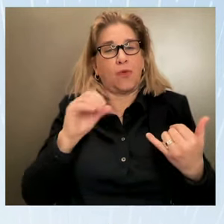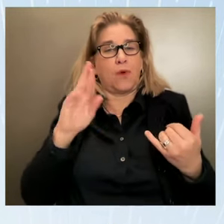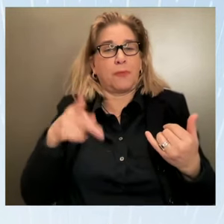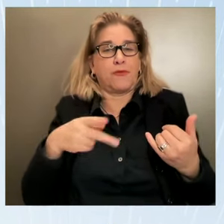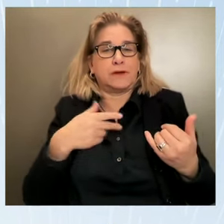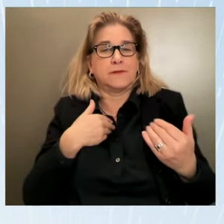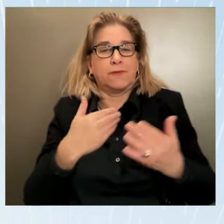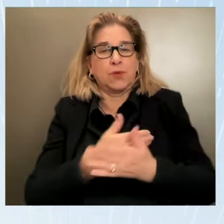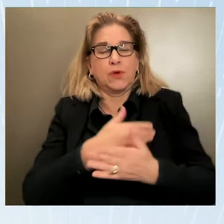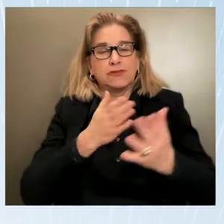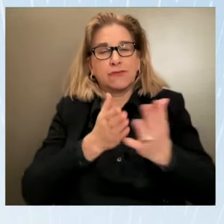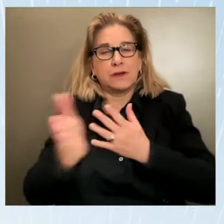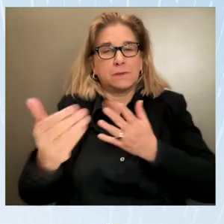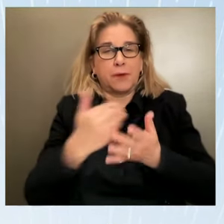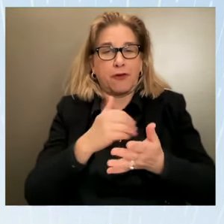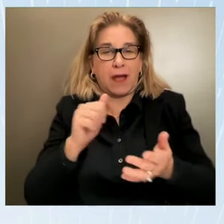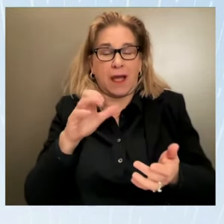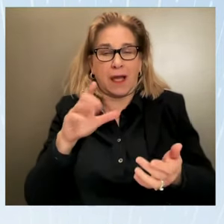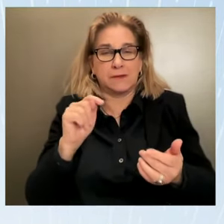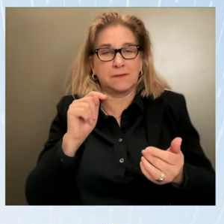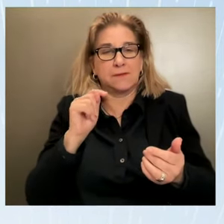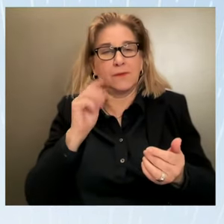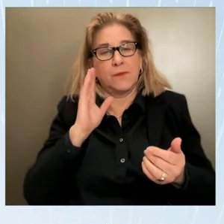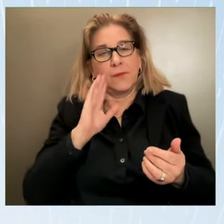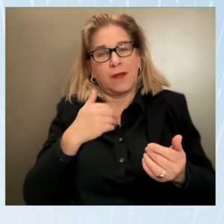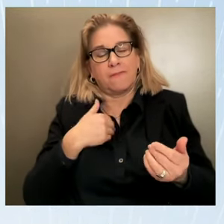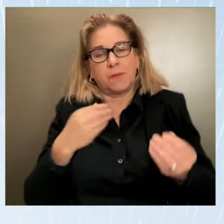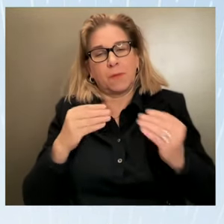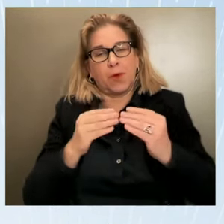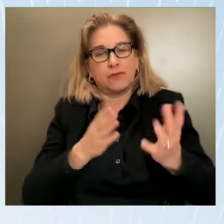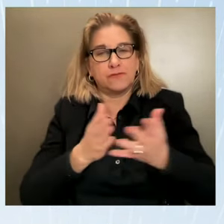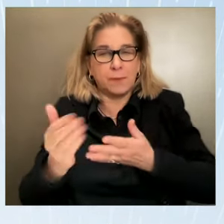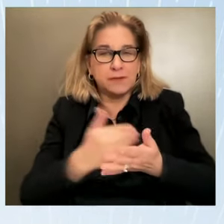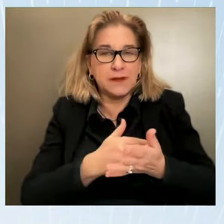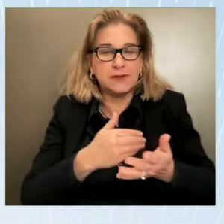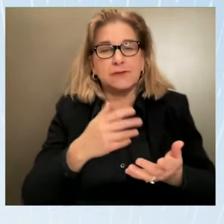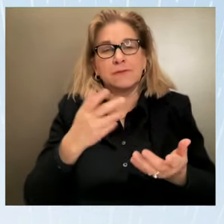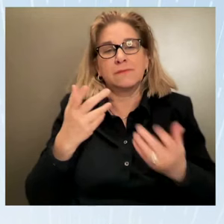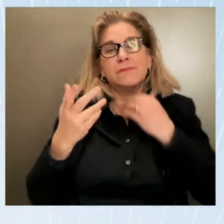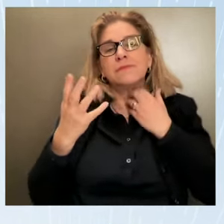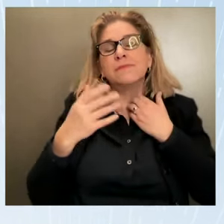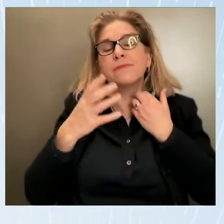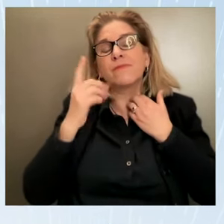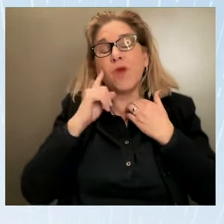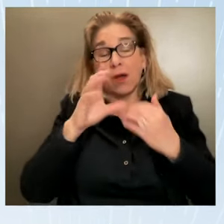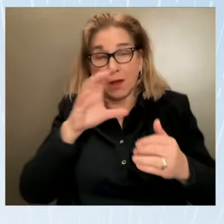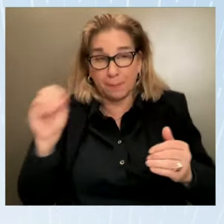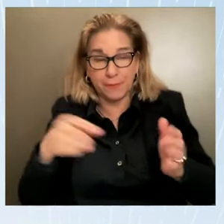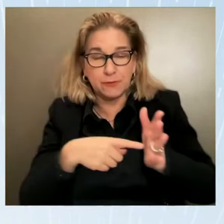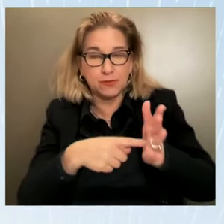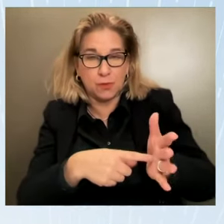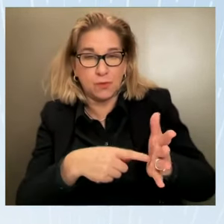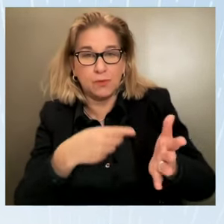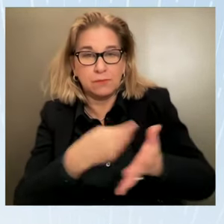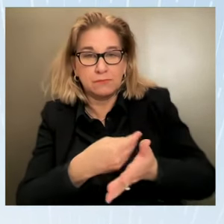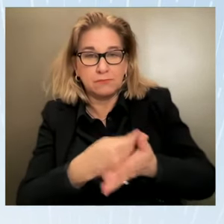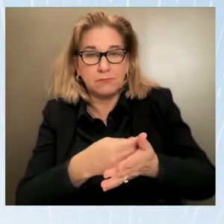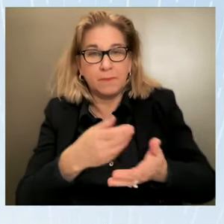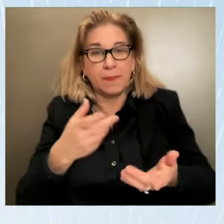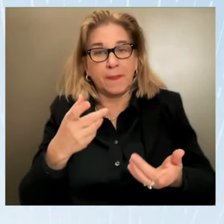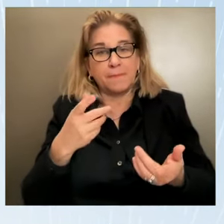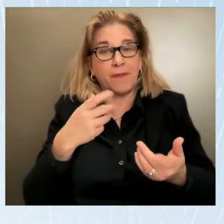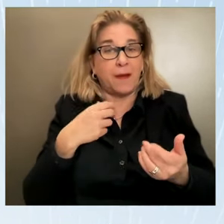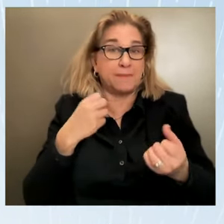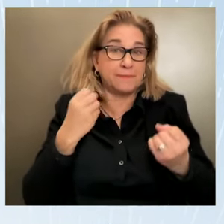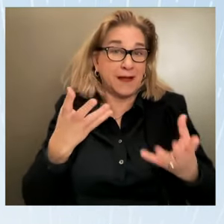actors like human traffickers to exploit shell and front companies to launder ill-gotten gains. These efforts will help